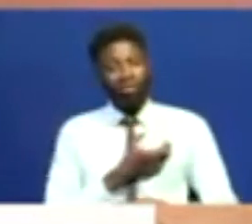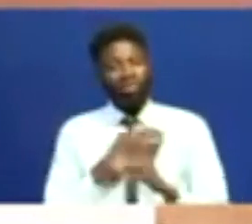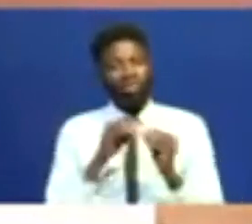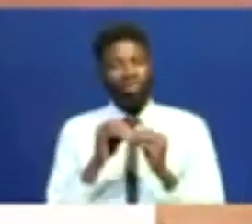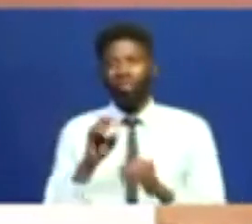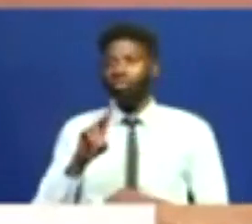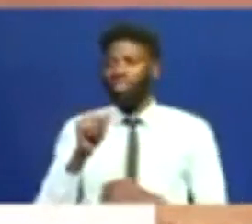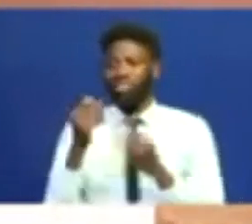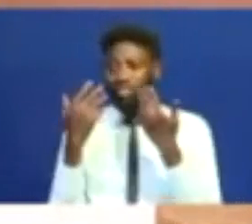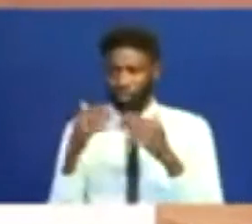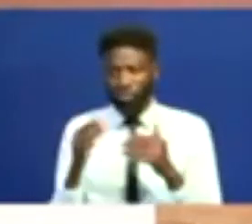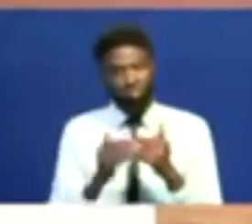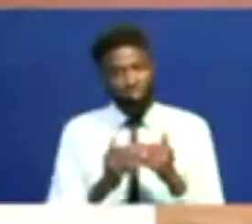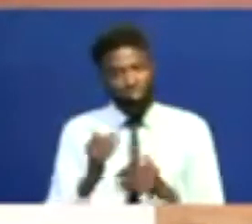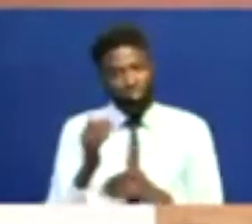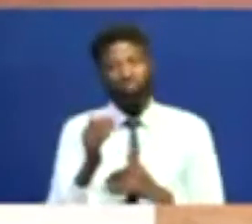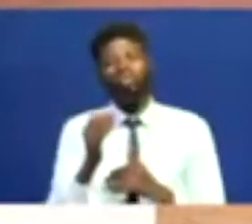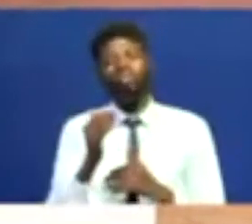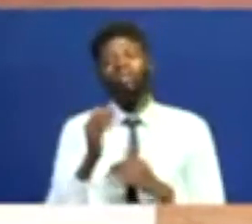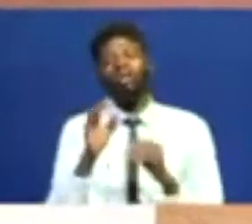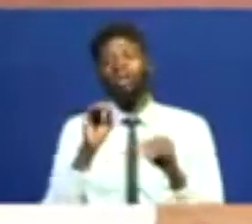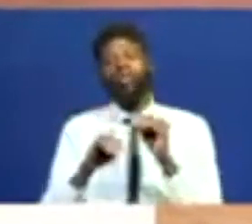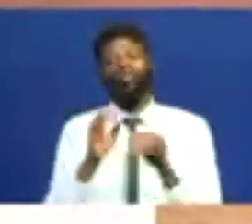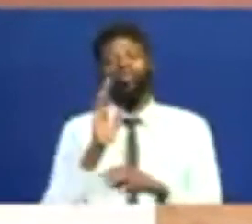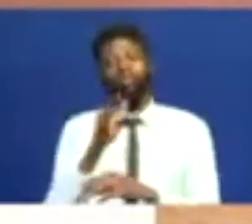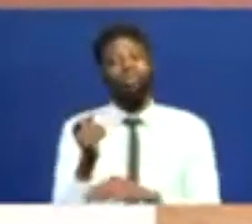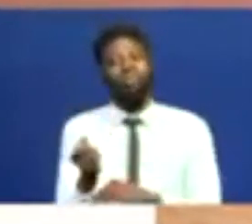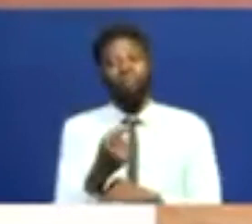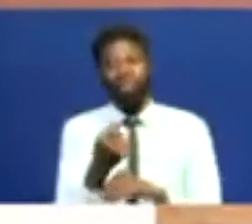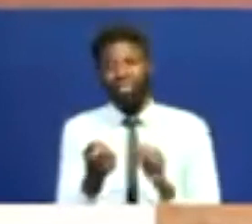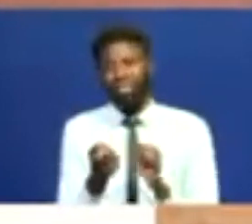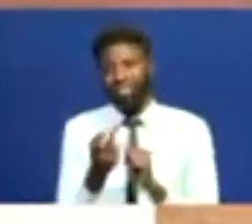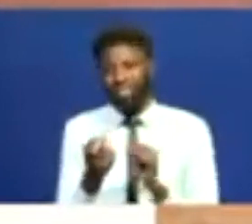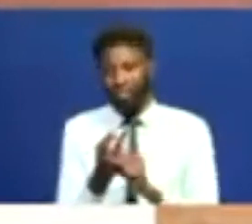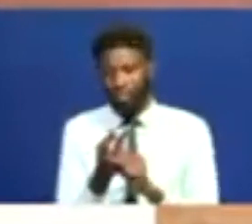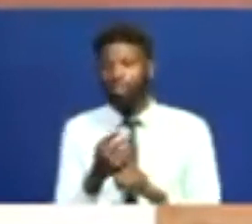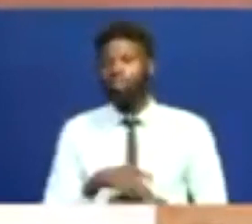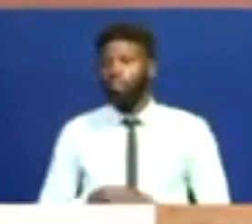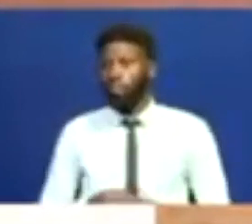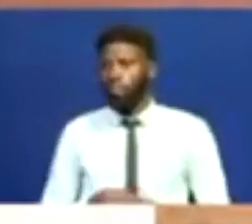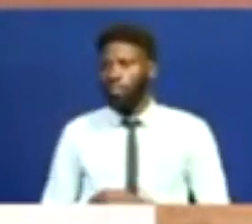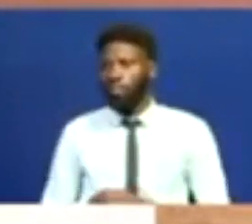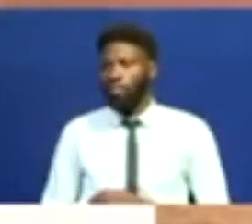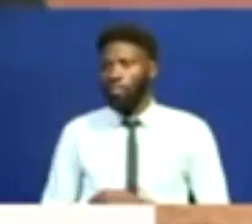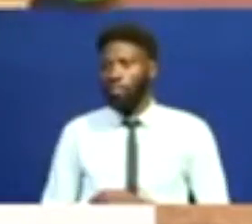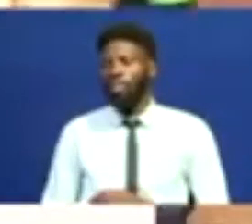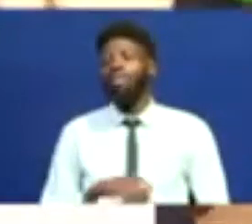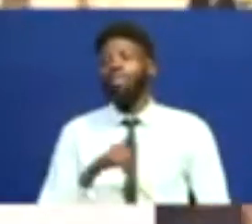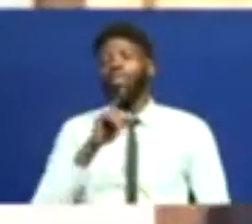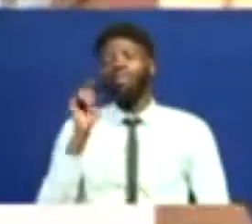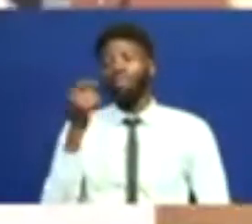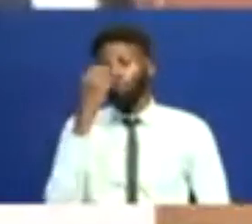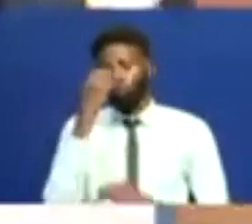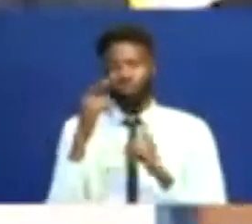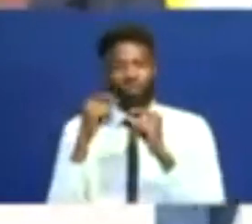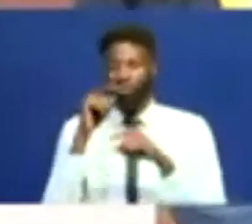for grassroots elections to be held in December, in which President William Ruto insists cannot be postponed, as it will not only pick the